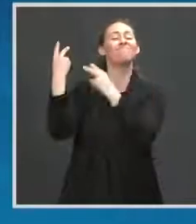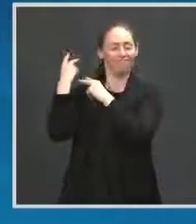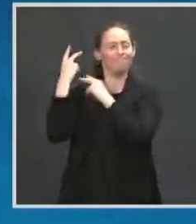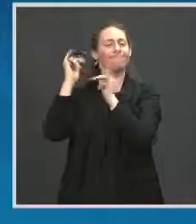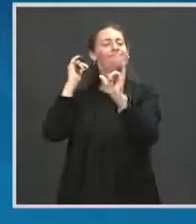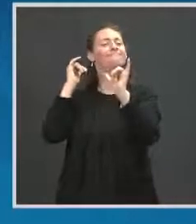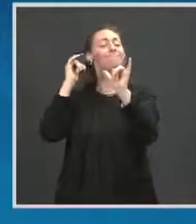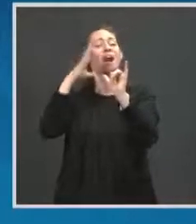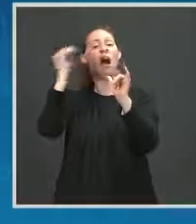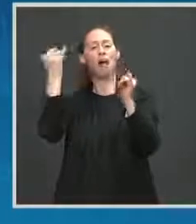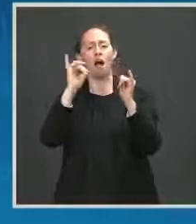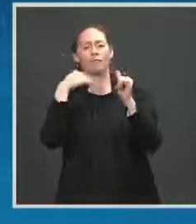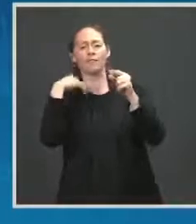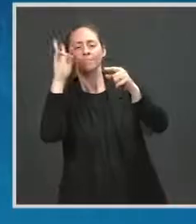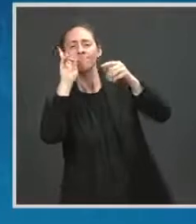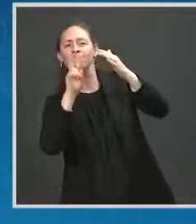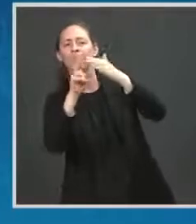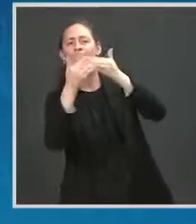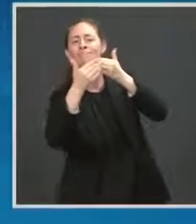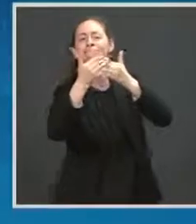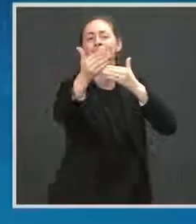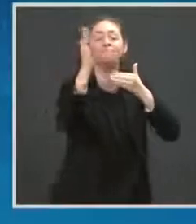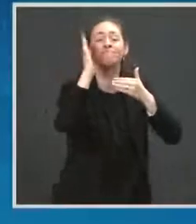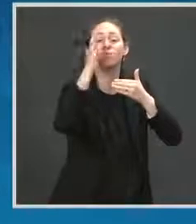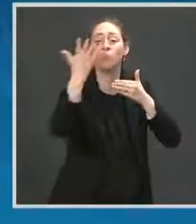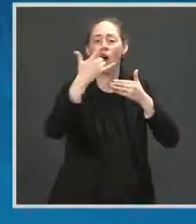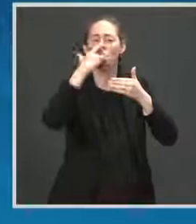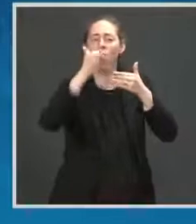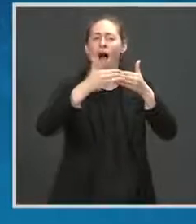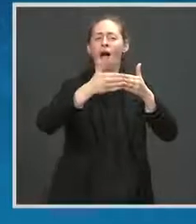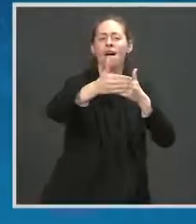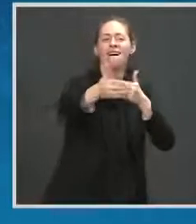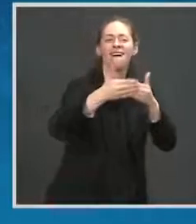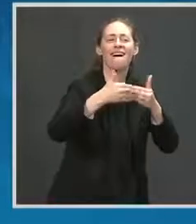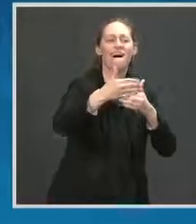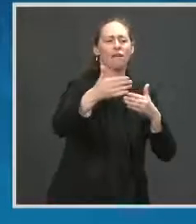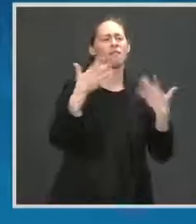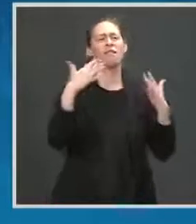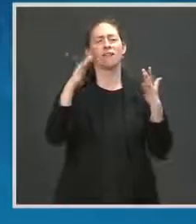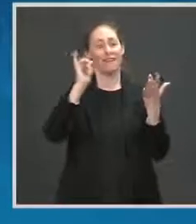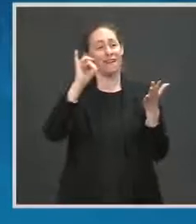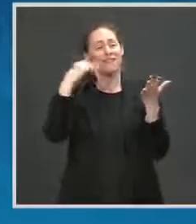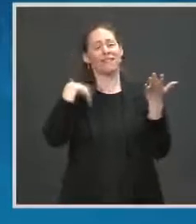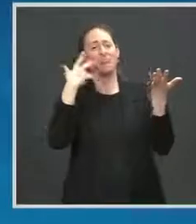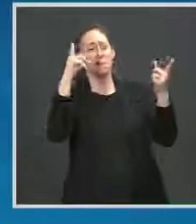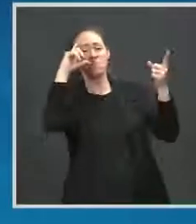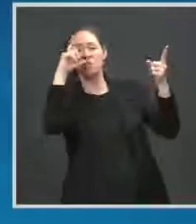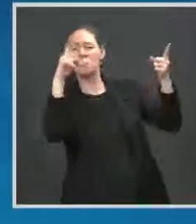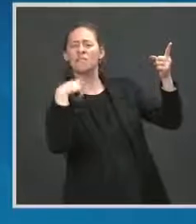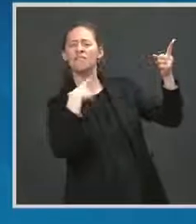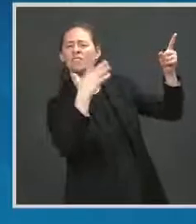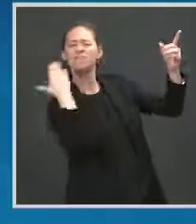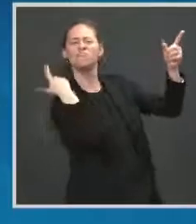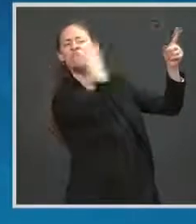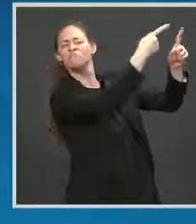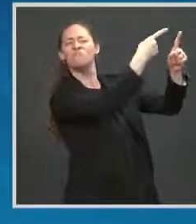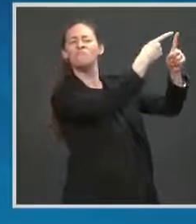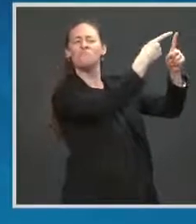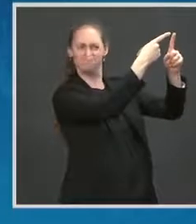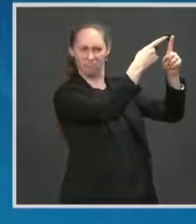be. We shoot for the moon, and then we plant our flag on